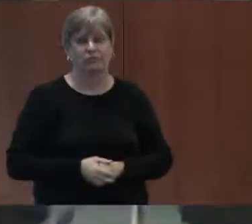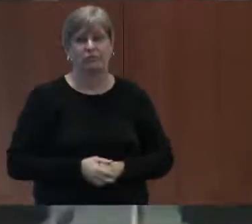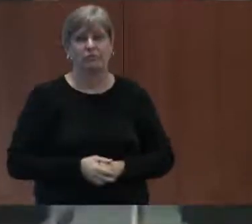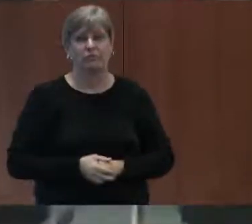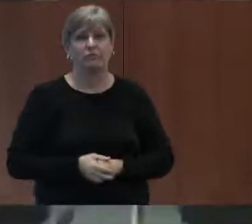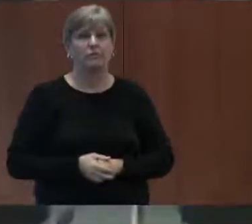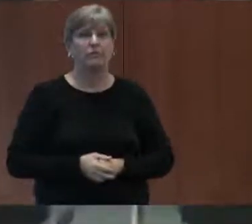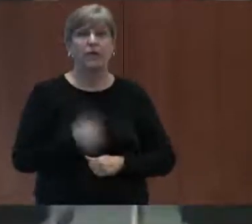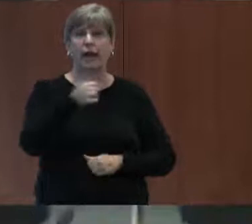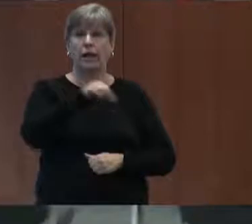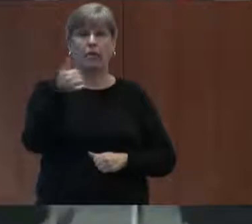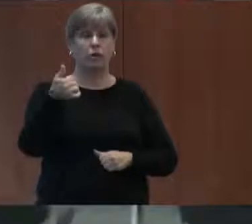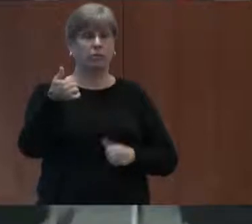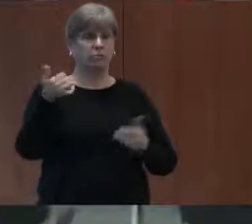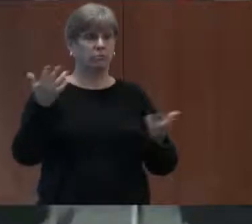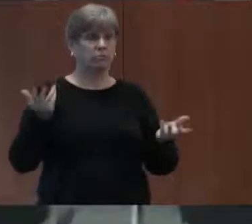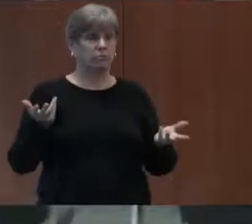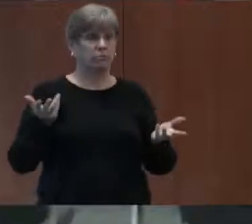Anything else?